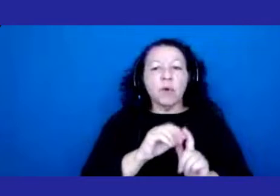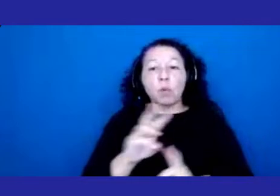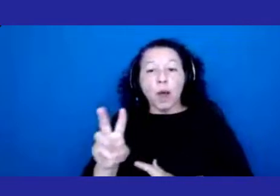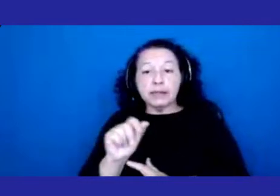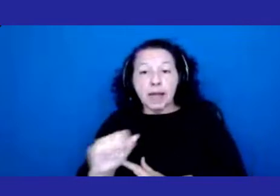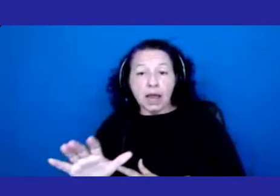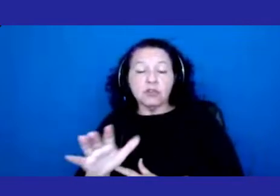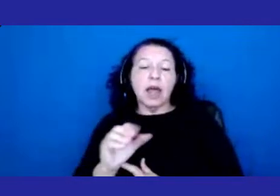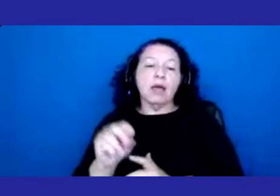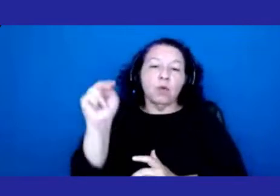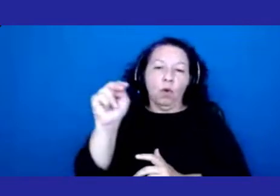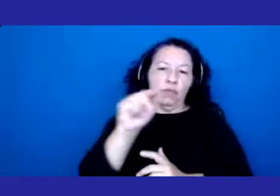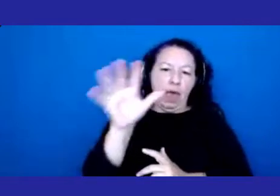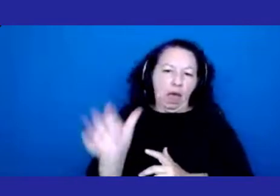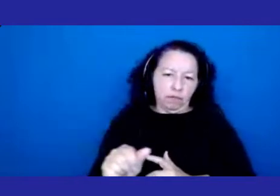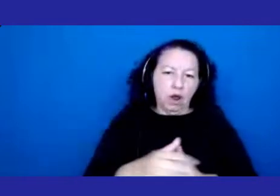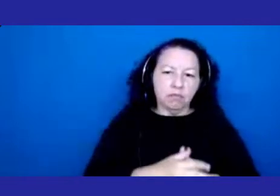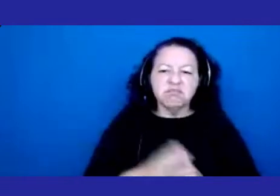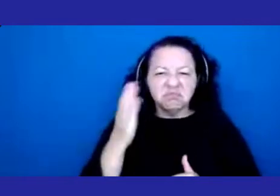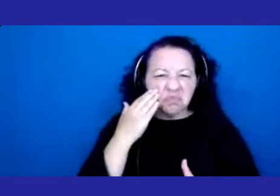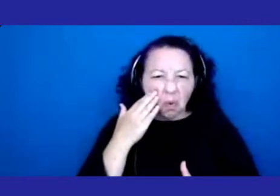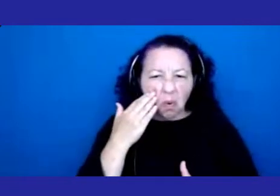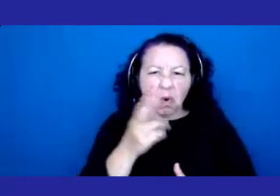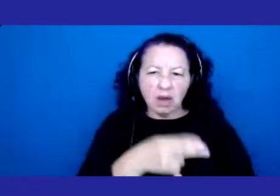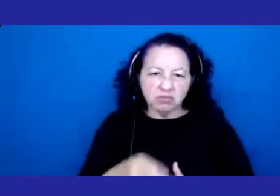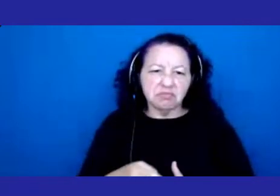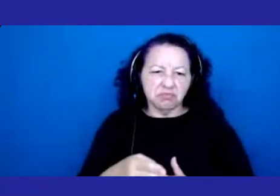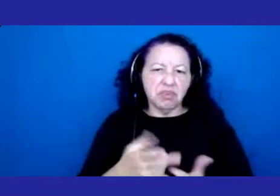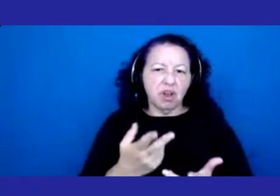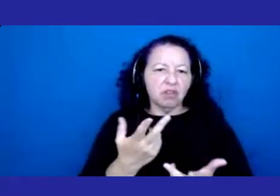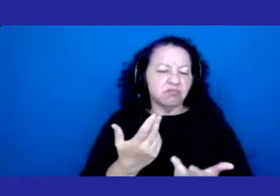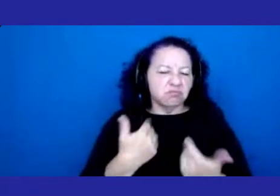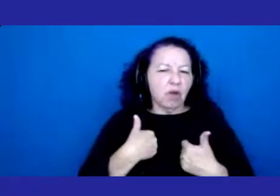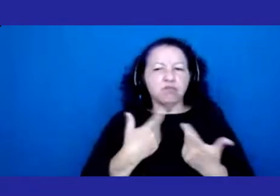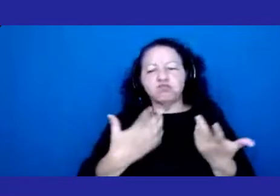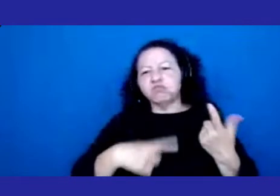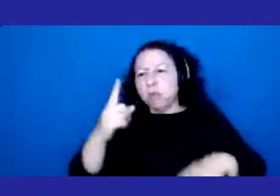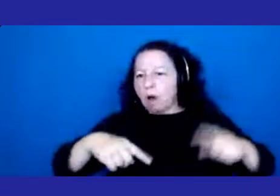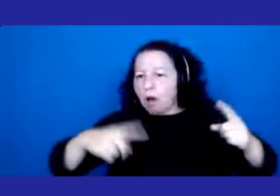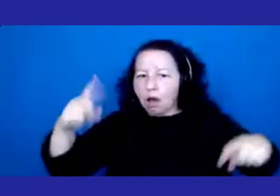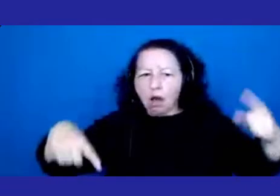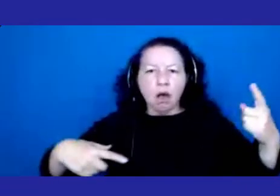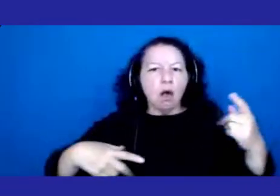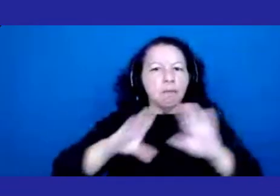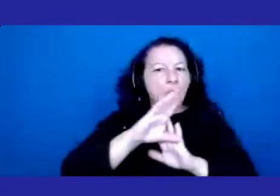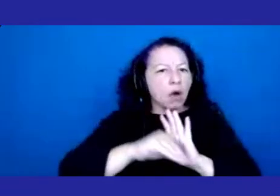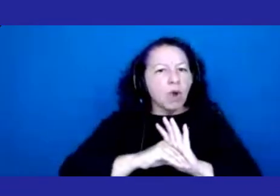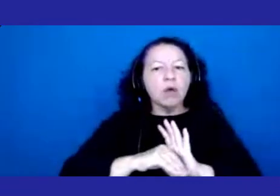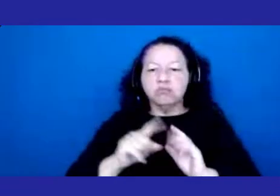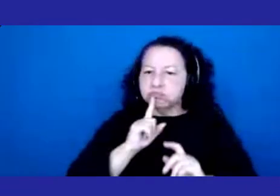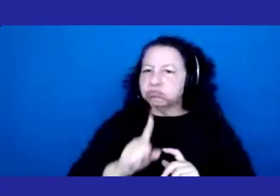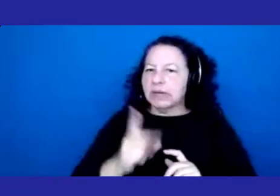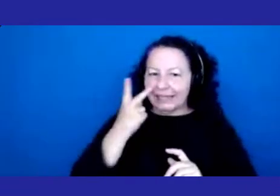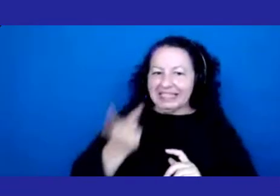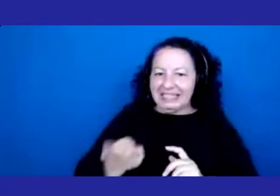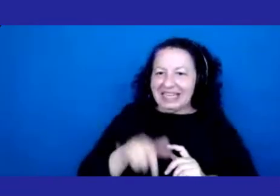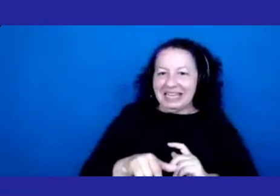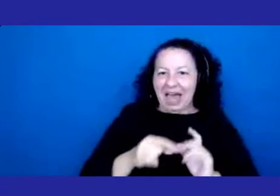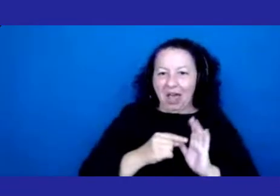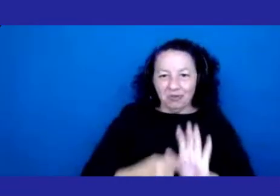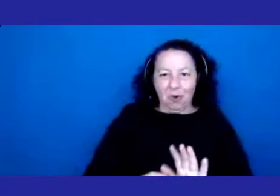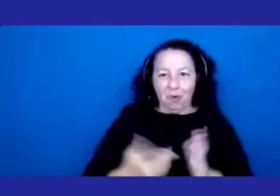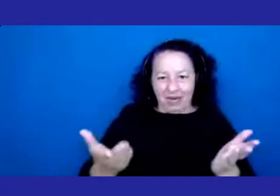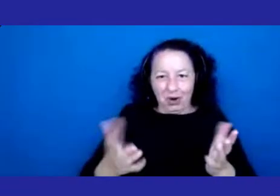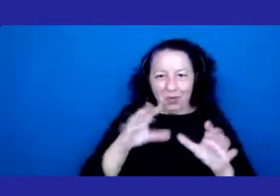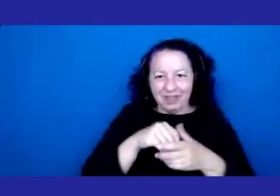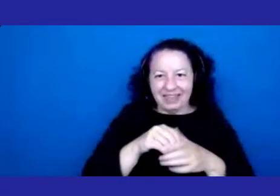We know that Health and Hospitals patients have a wide range of diverse backgrounds, and you can really see that highlighted here in this category. You can